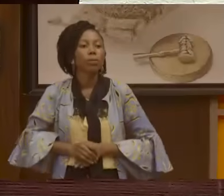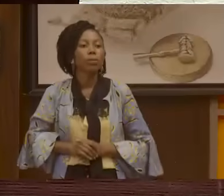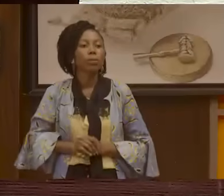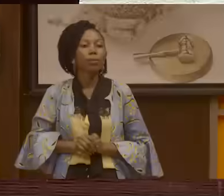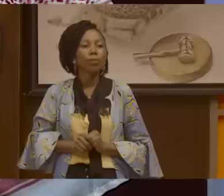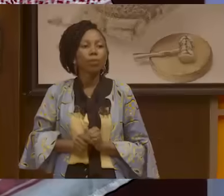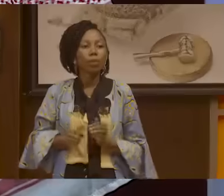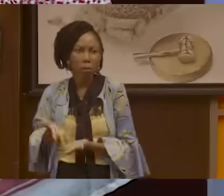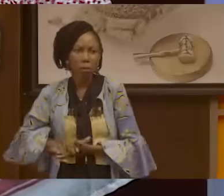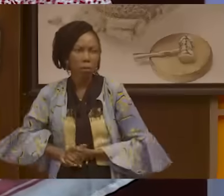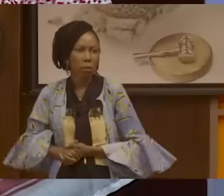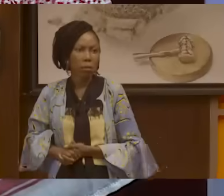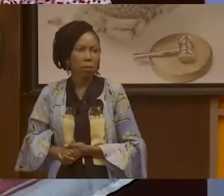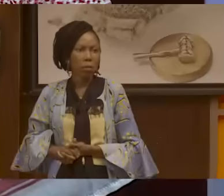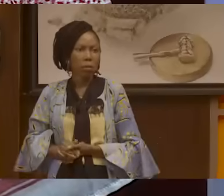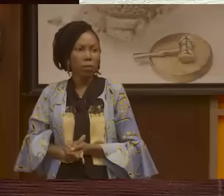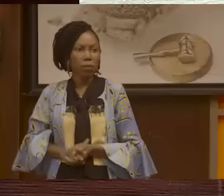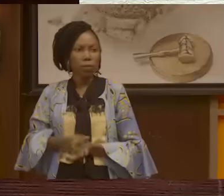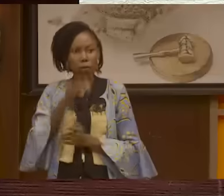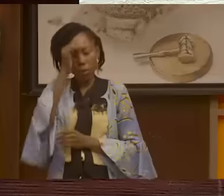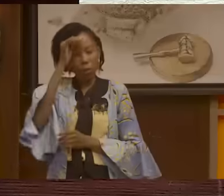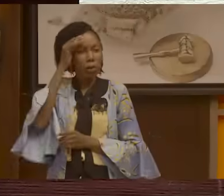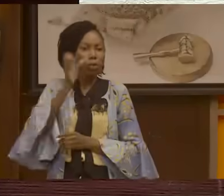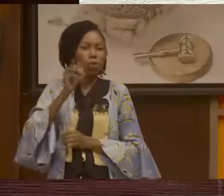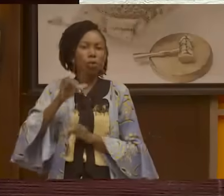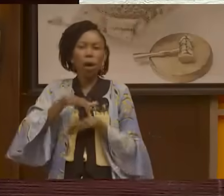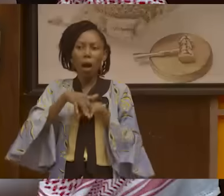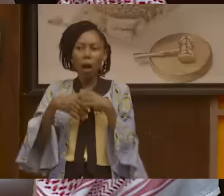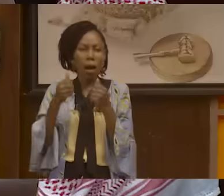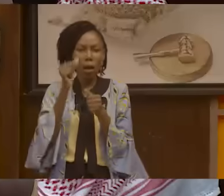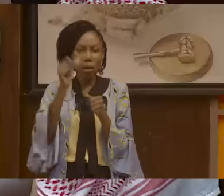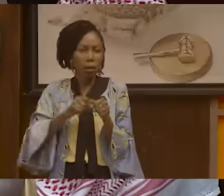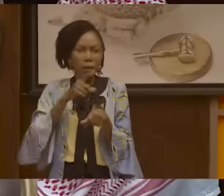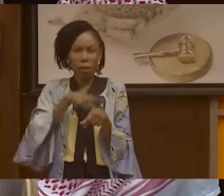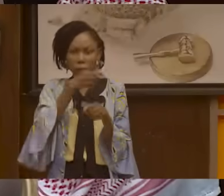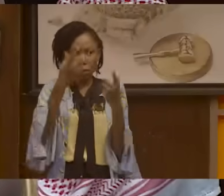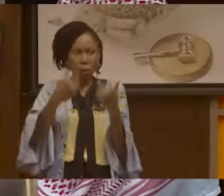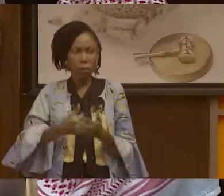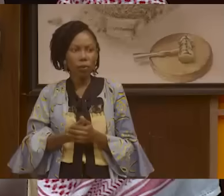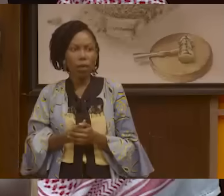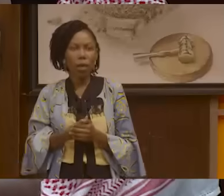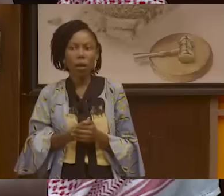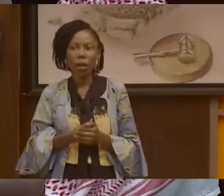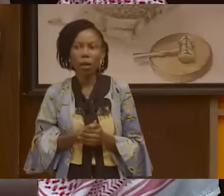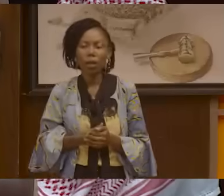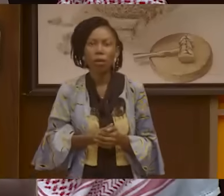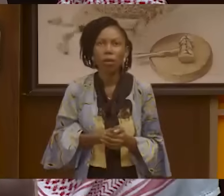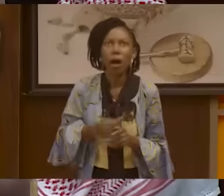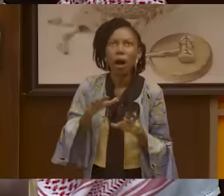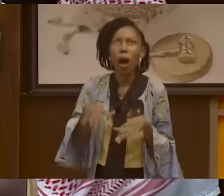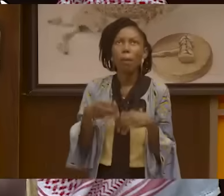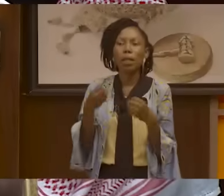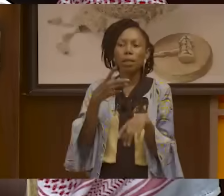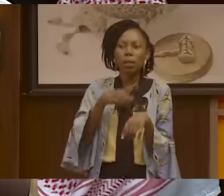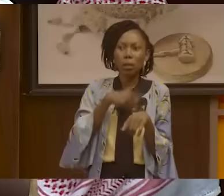That's his response. Right. So how often does he come around to see the children? Anytime, because he has their number. How often has he been coming around to